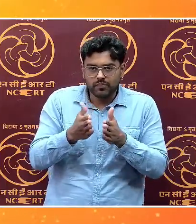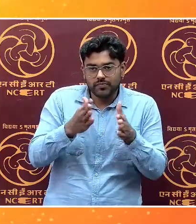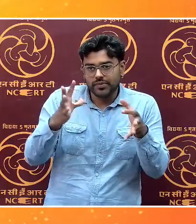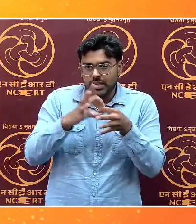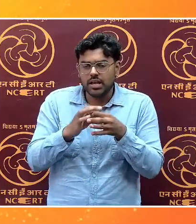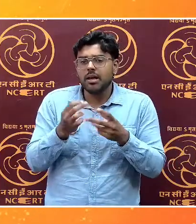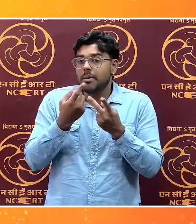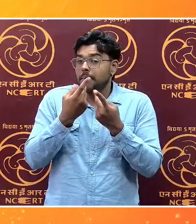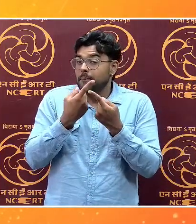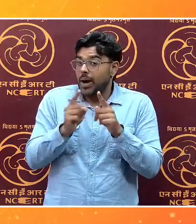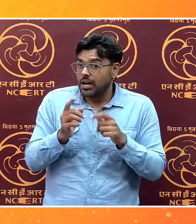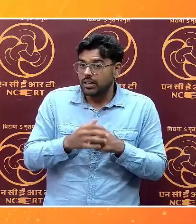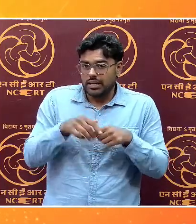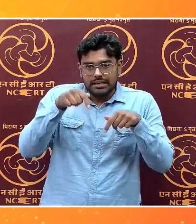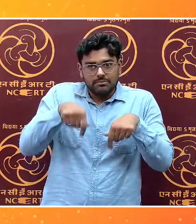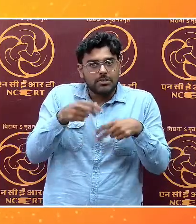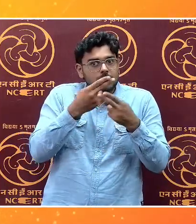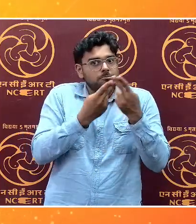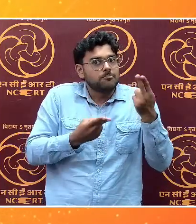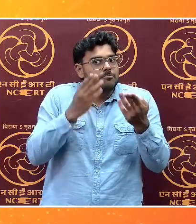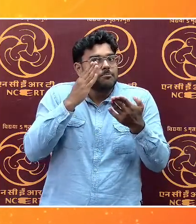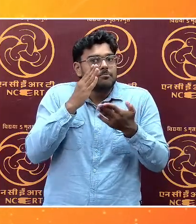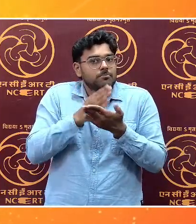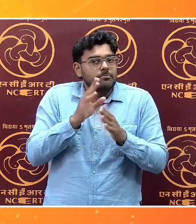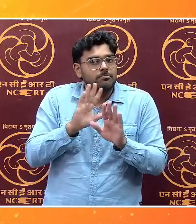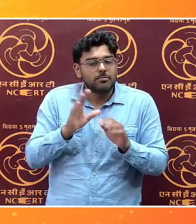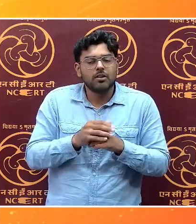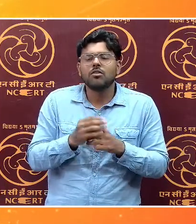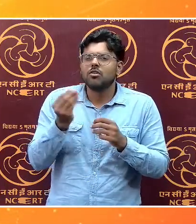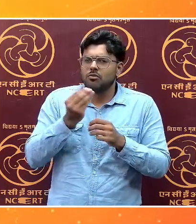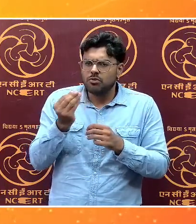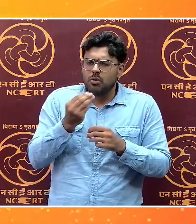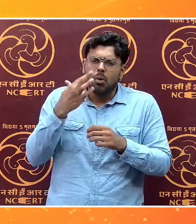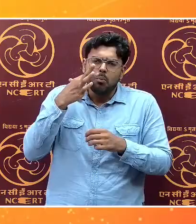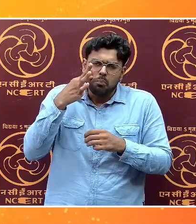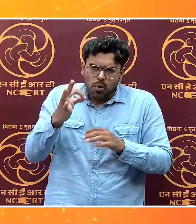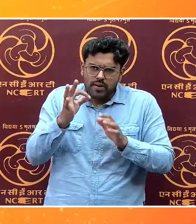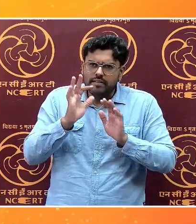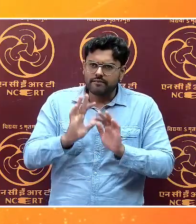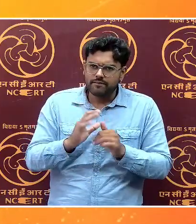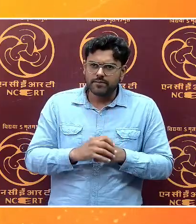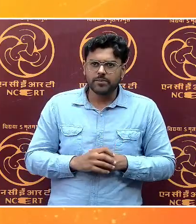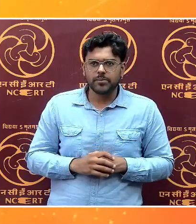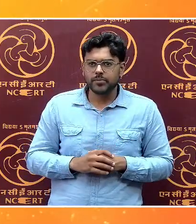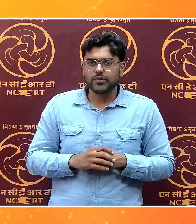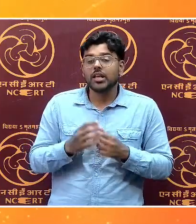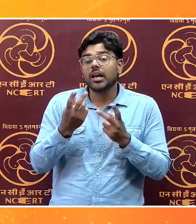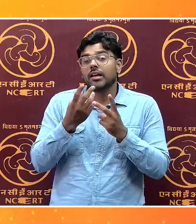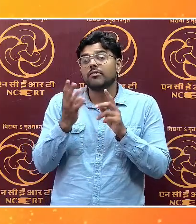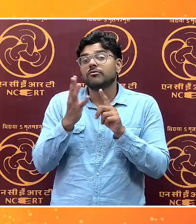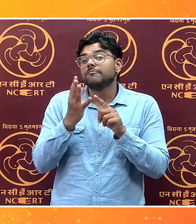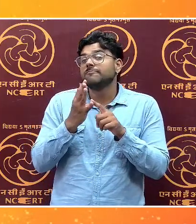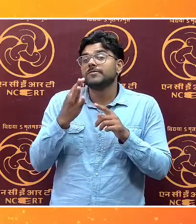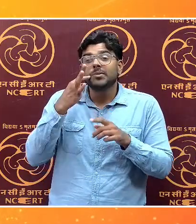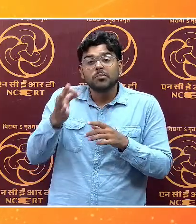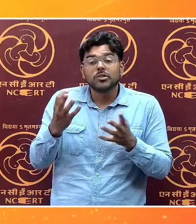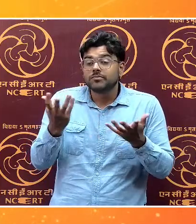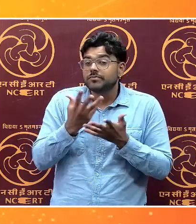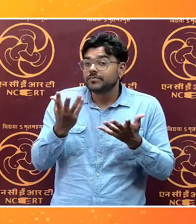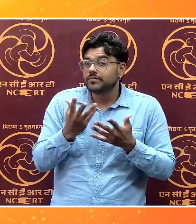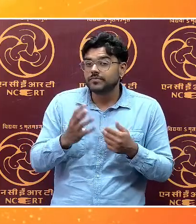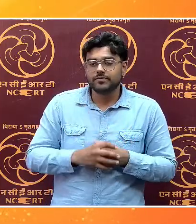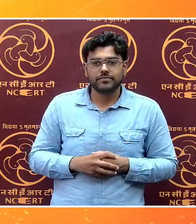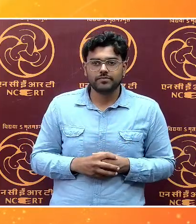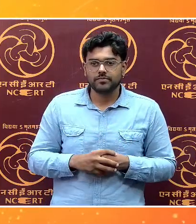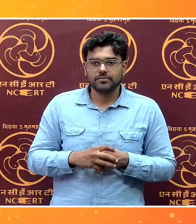Hmm. our story doesn't end here. We have some another important facts, and another important fact about Godavari